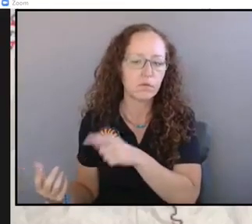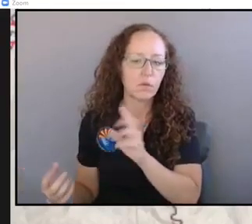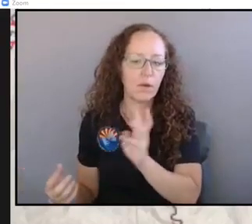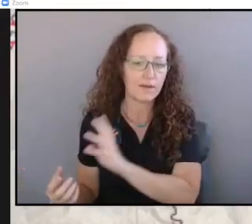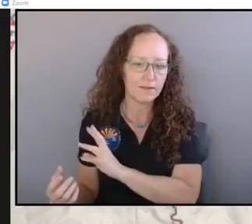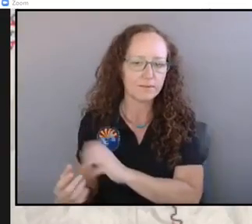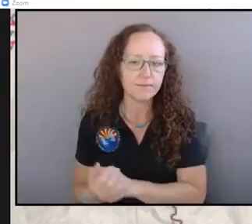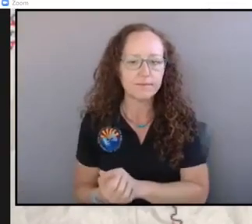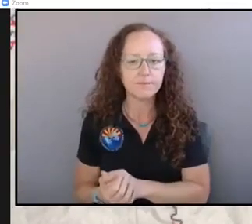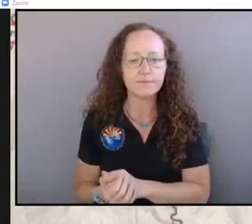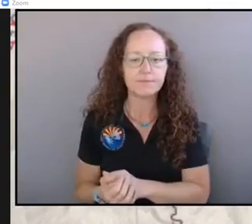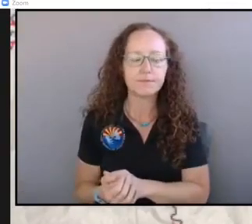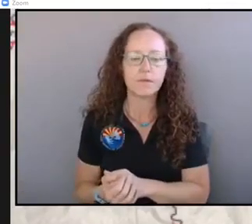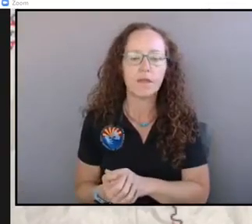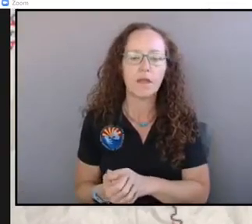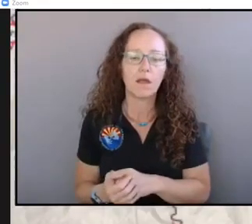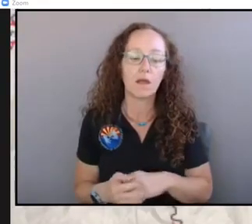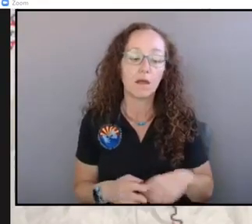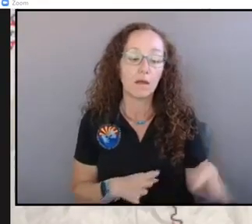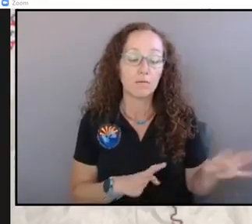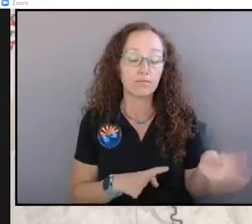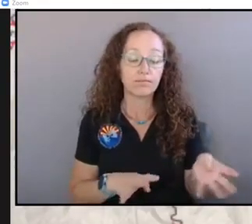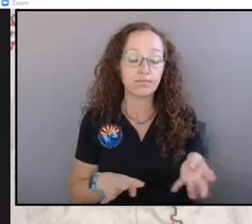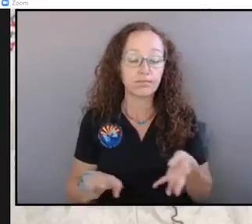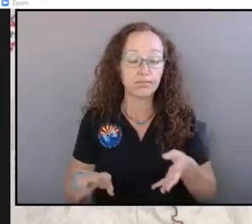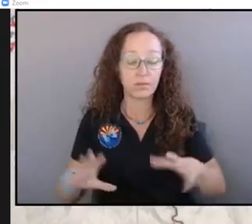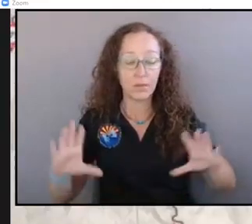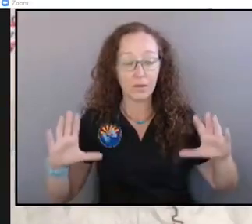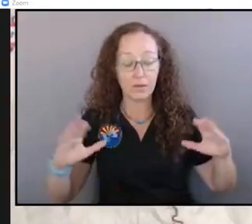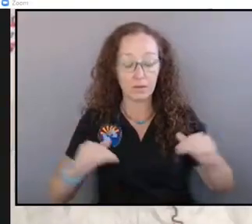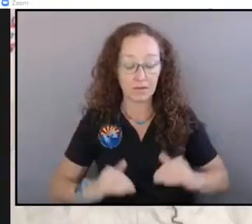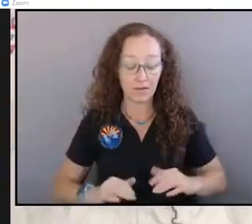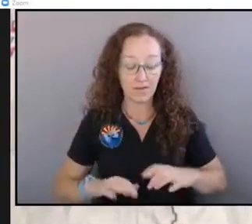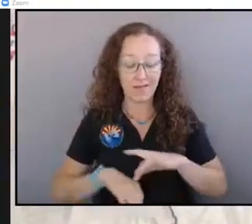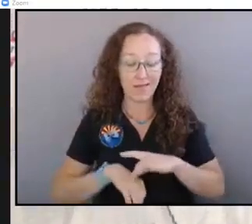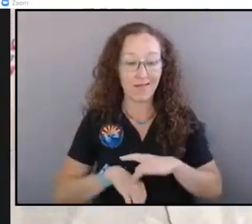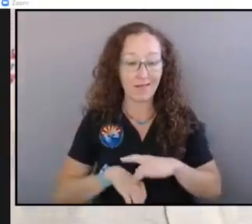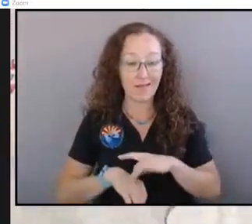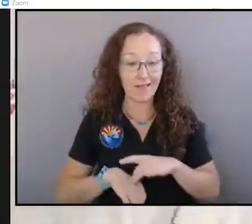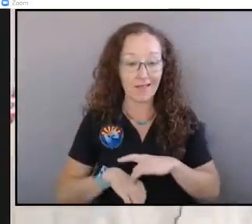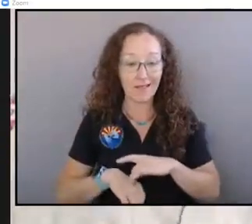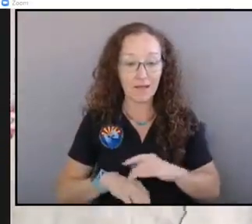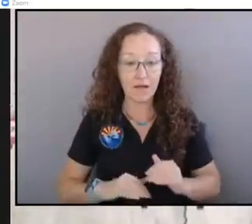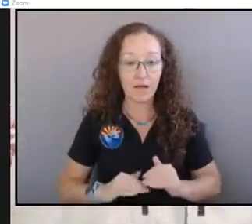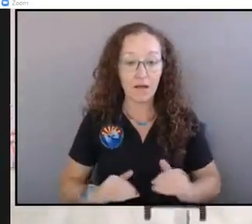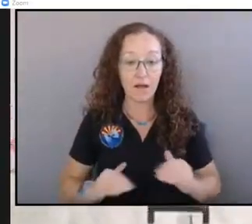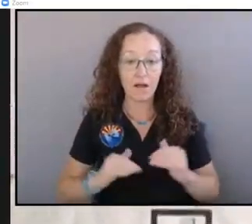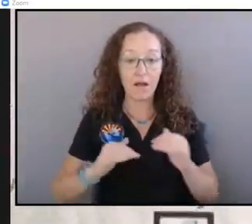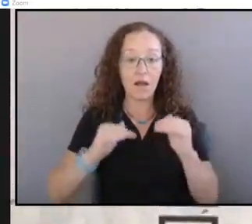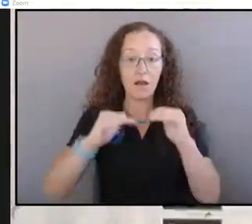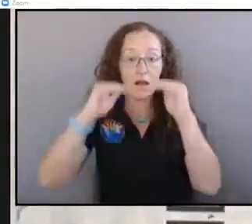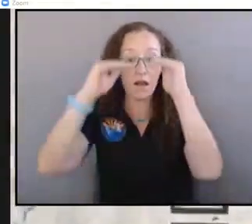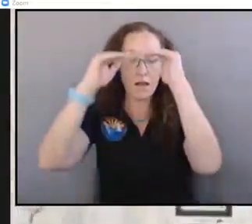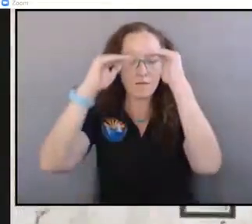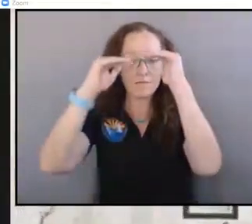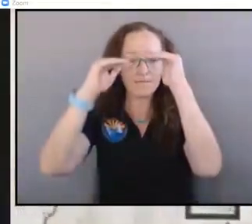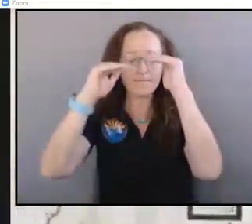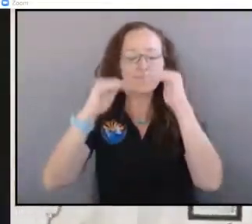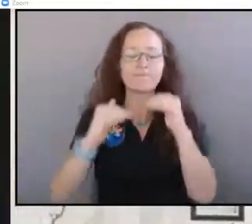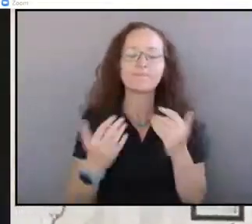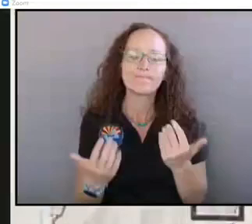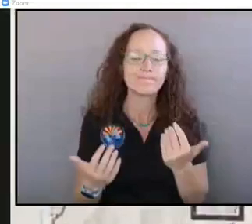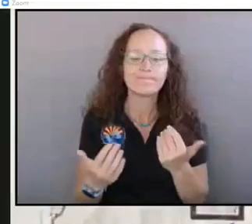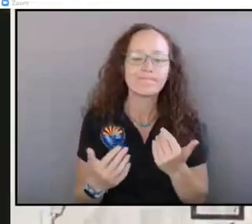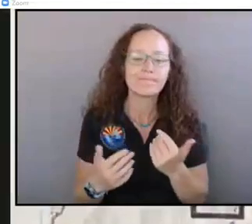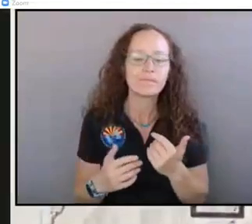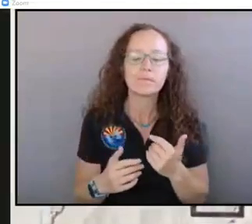It was shallow wind, and what that means is it didn't go all the way up through the gut of the fire. Most of the wind that hit